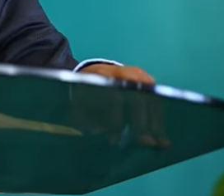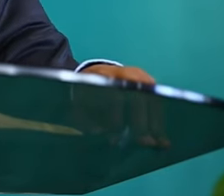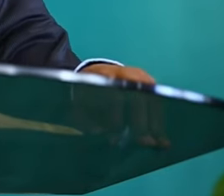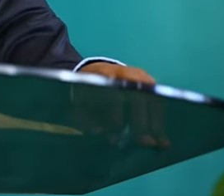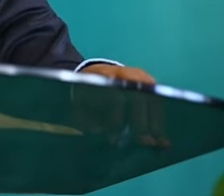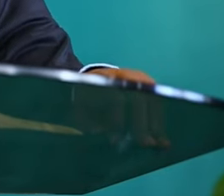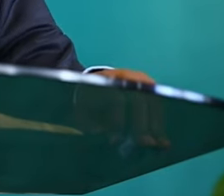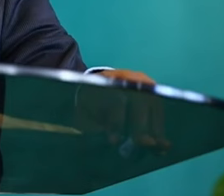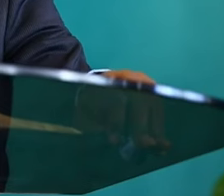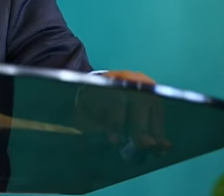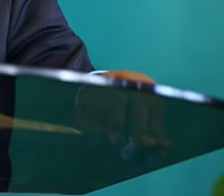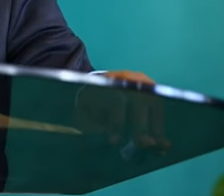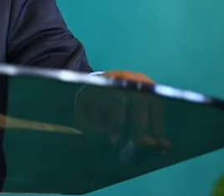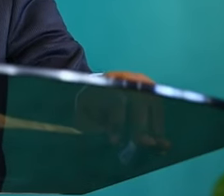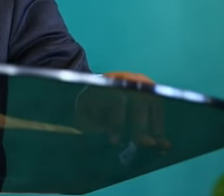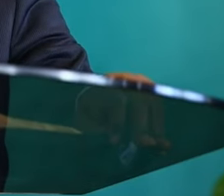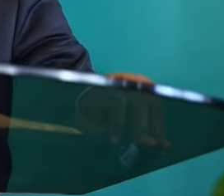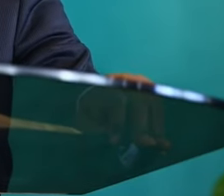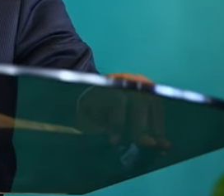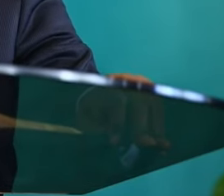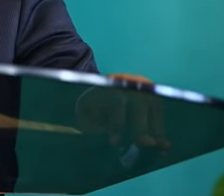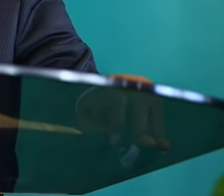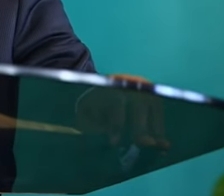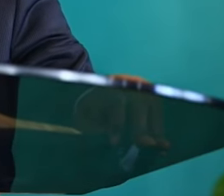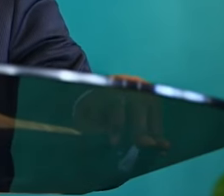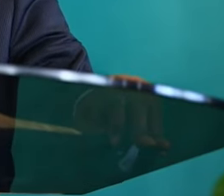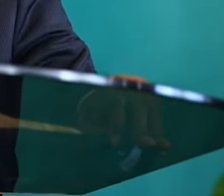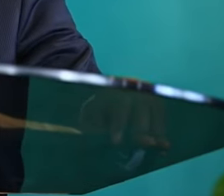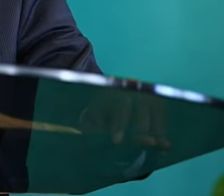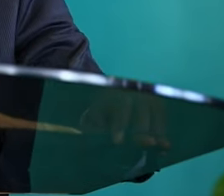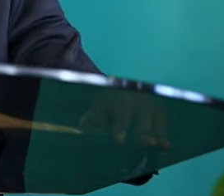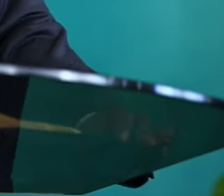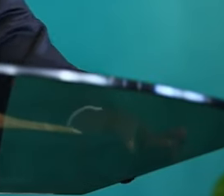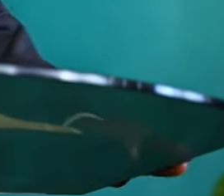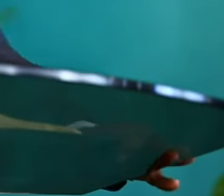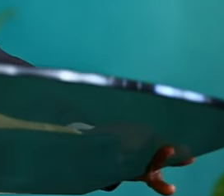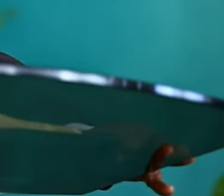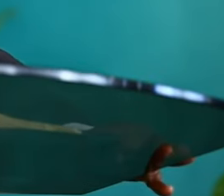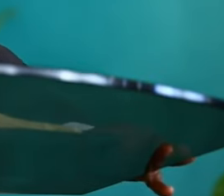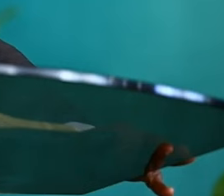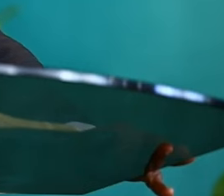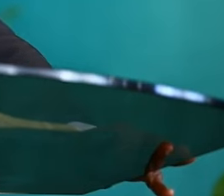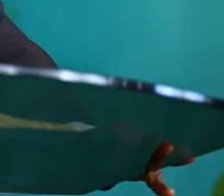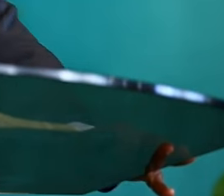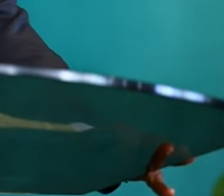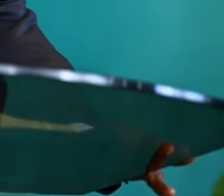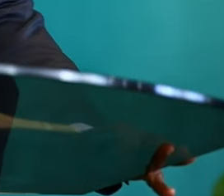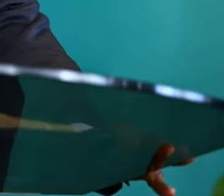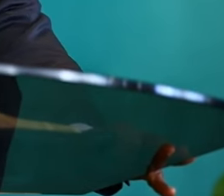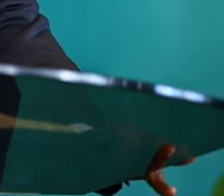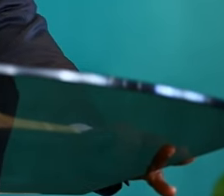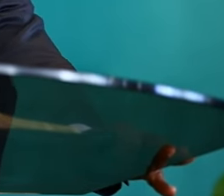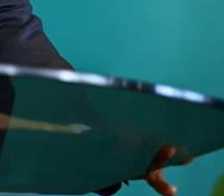we will climb up, because that will be our sign that the Lord has given them into